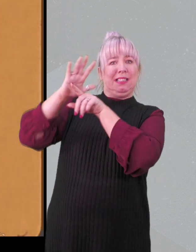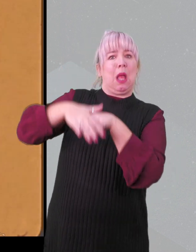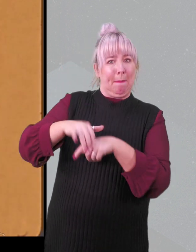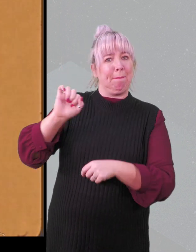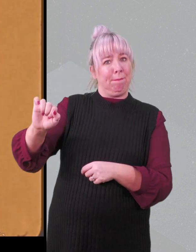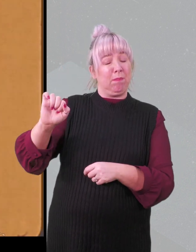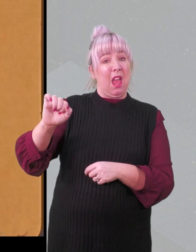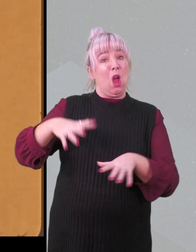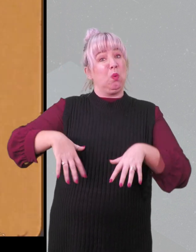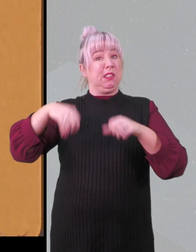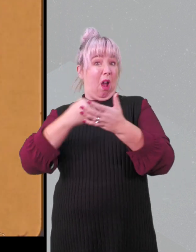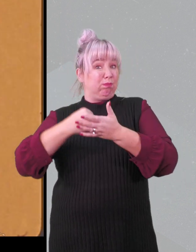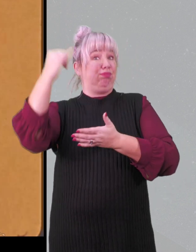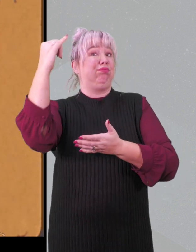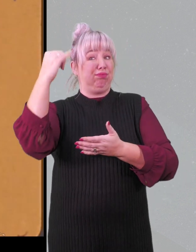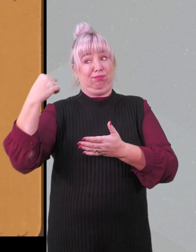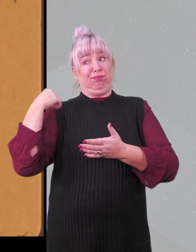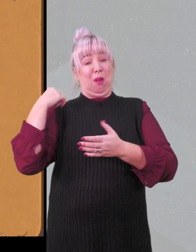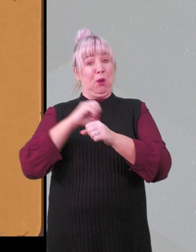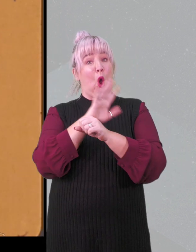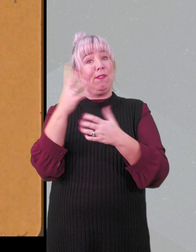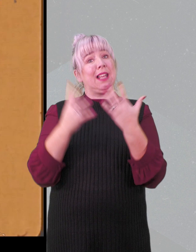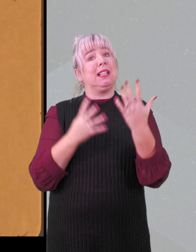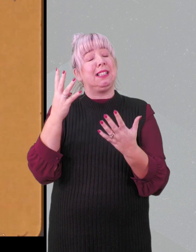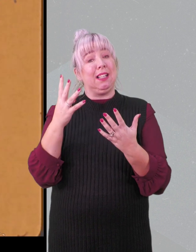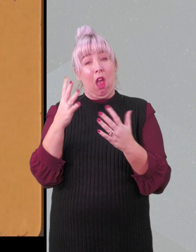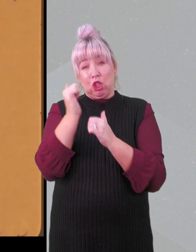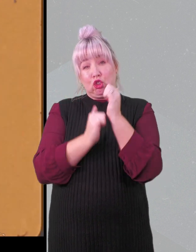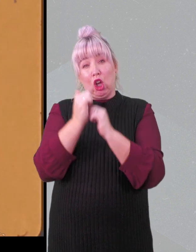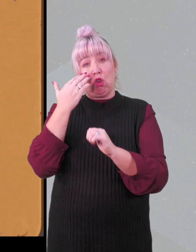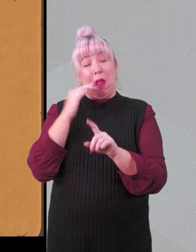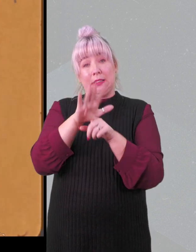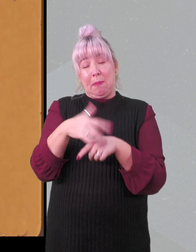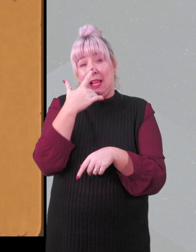anti-racist uprisings in COVID-19 have spotlighted how structural racism determines